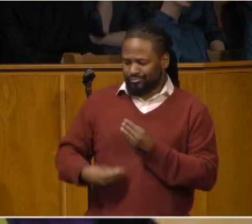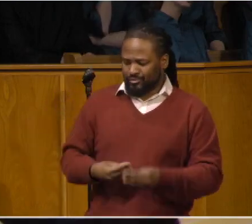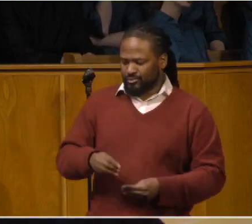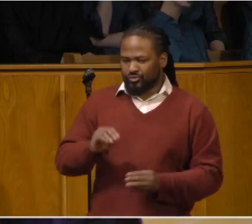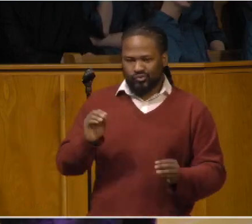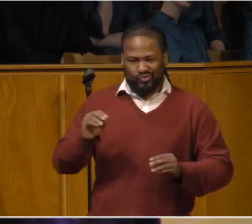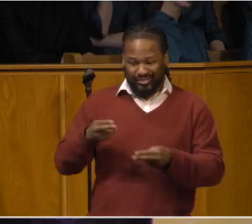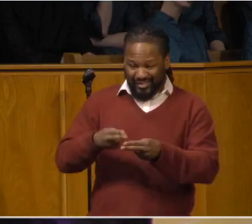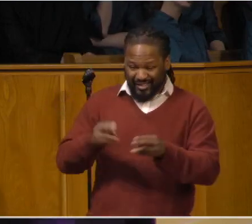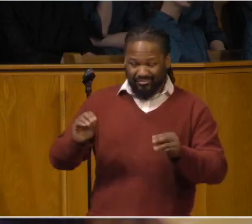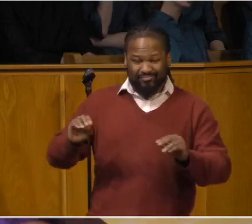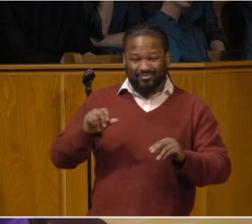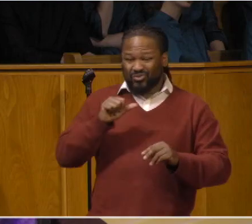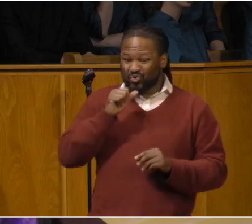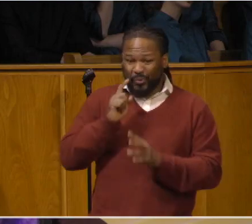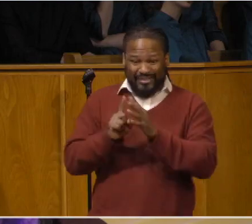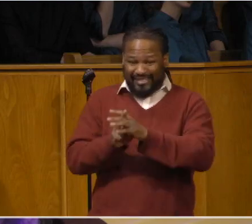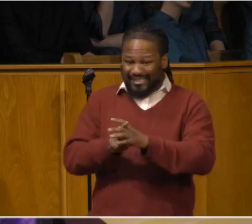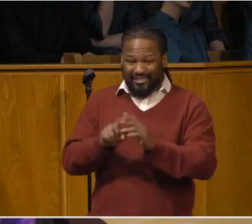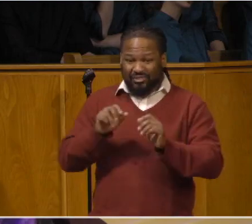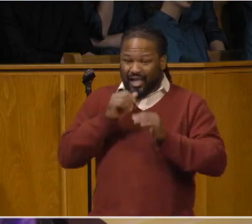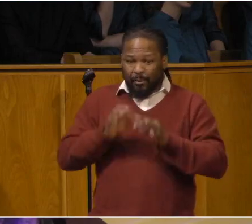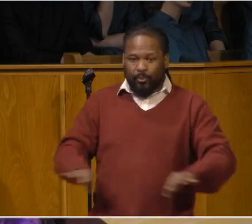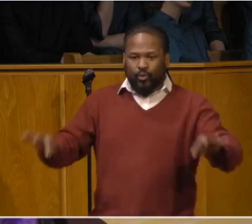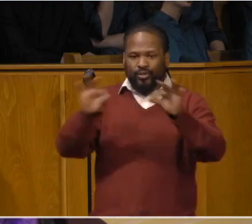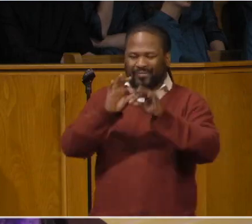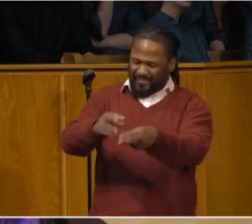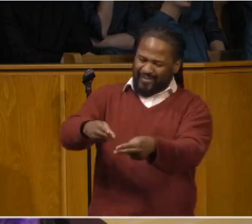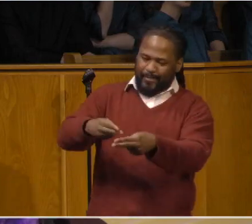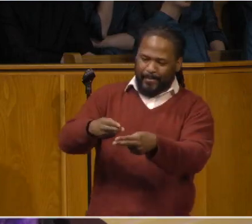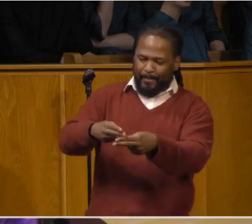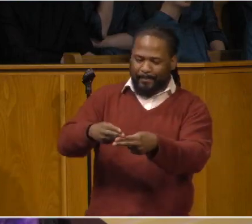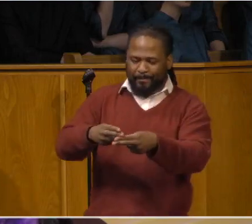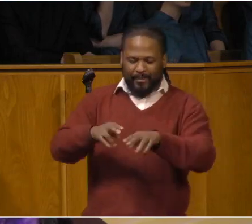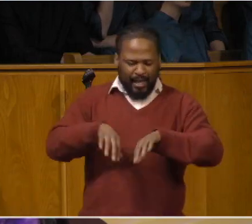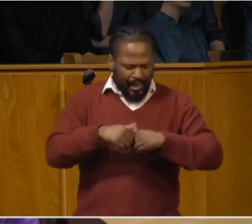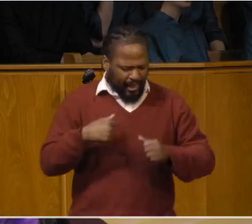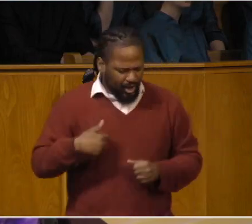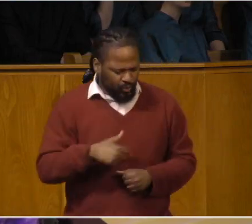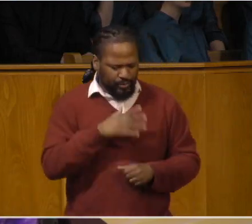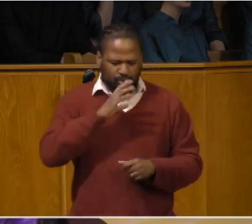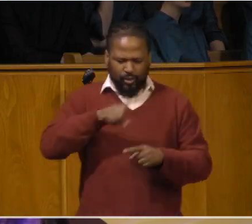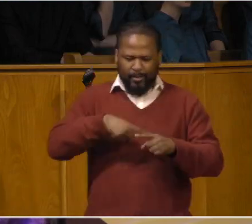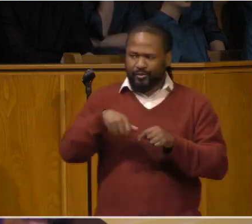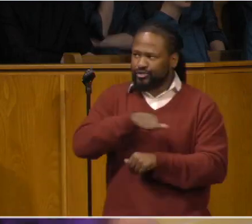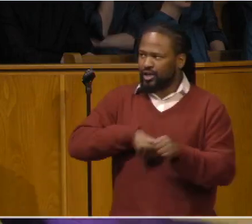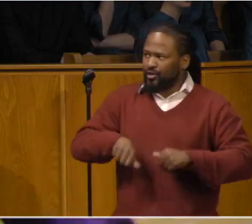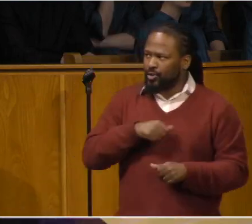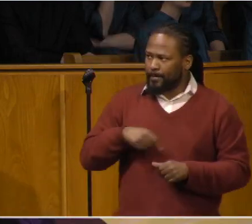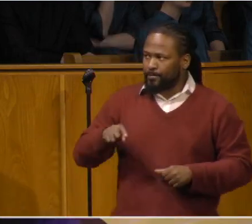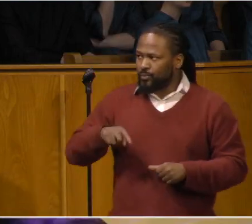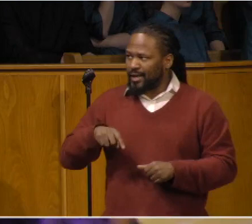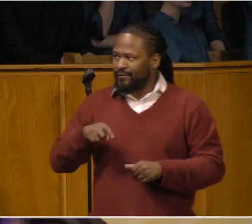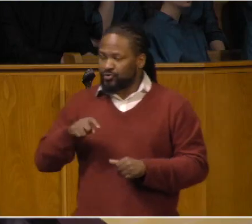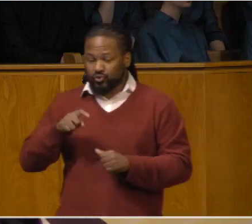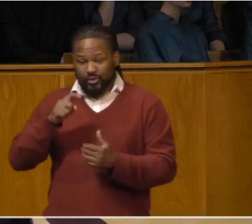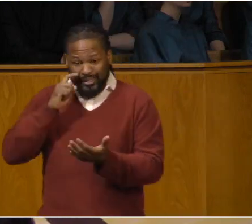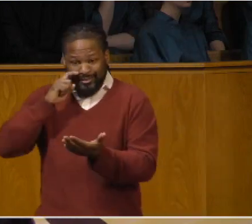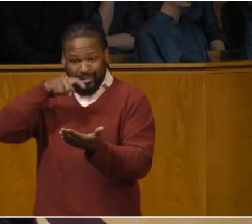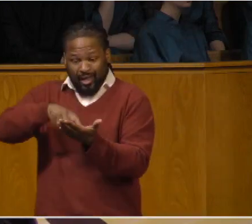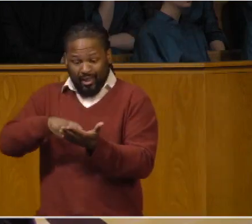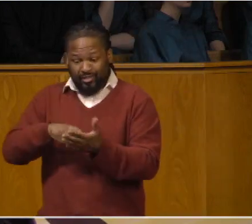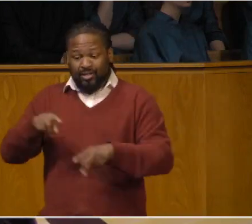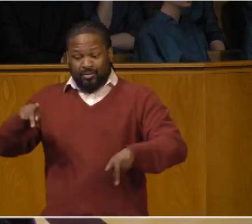You are deemed unimportant. It's in the name, who and how we refer to others. We have to acknowledge that the poor